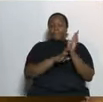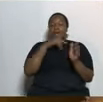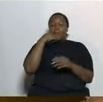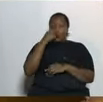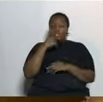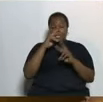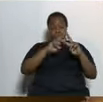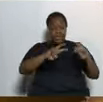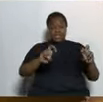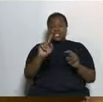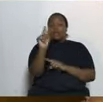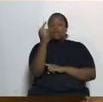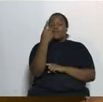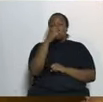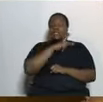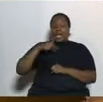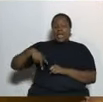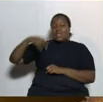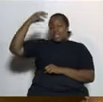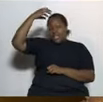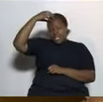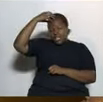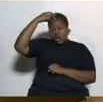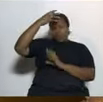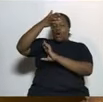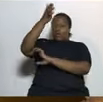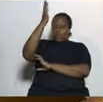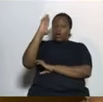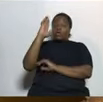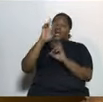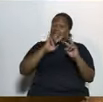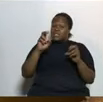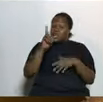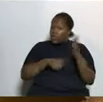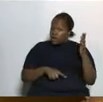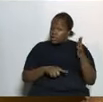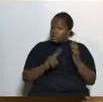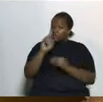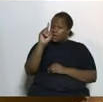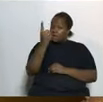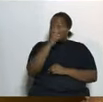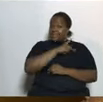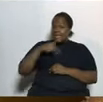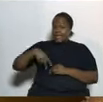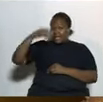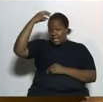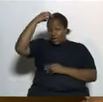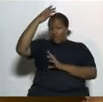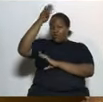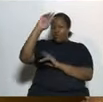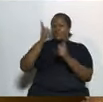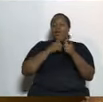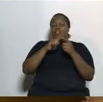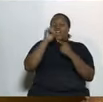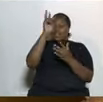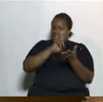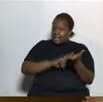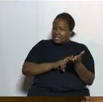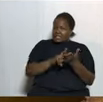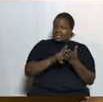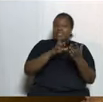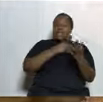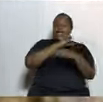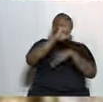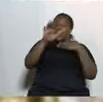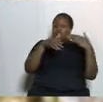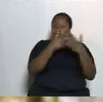seek first the kingdom of God. Seek what, everybody? First the kingdom of God and his righteousness. And all these